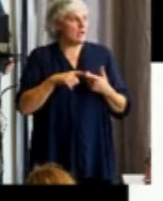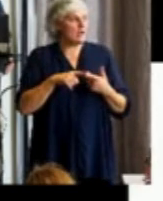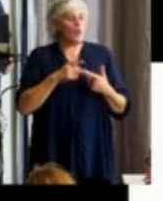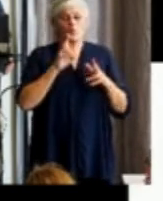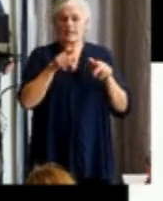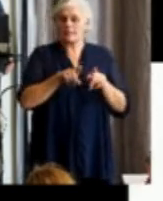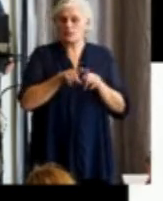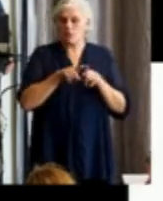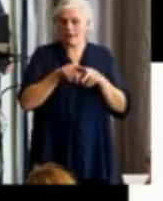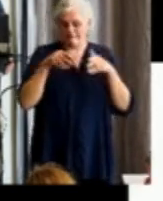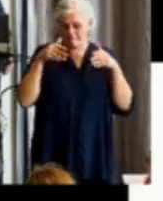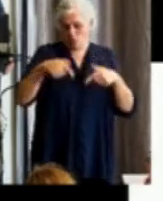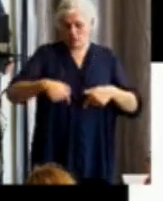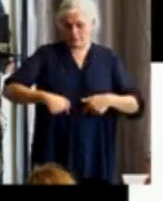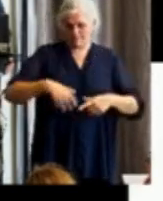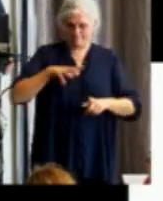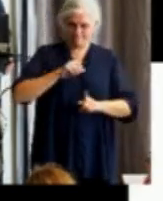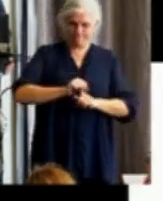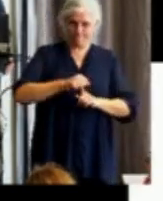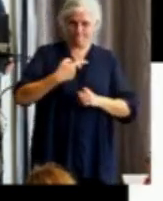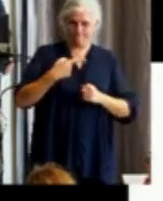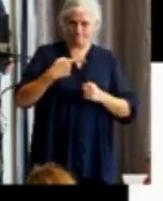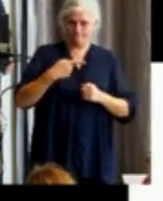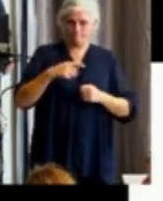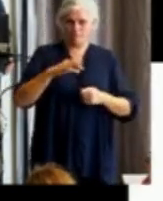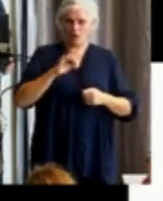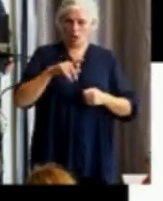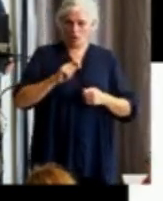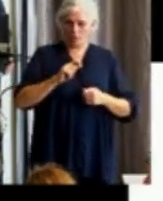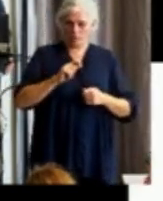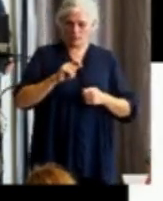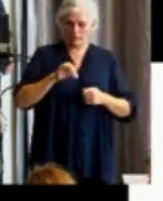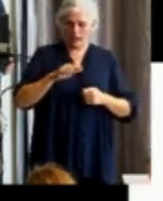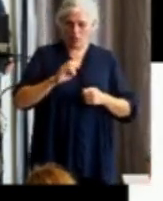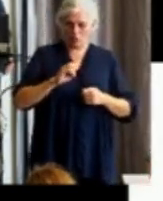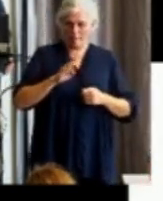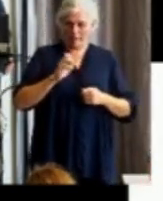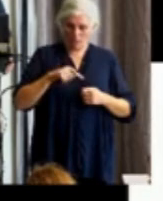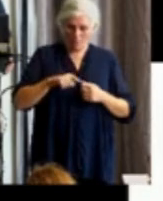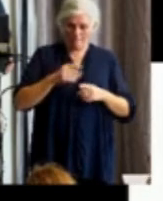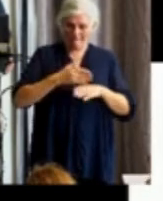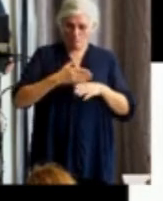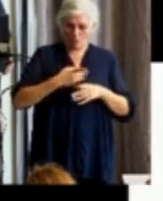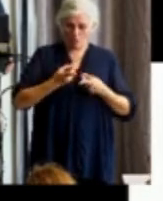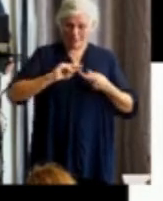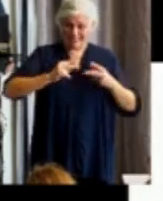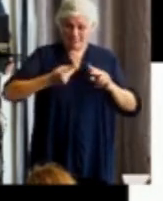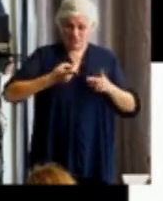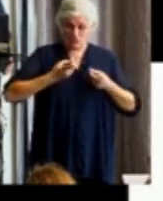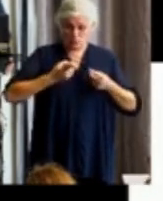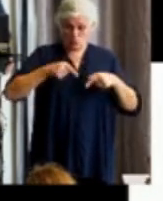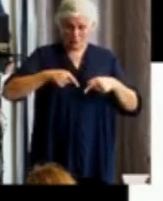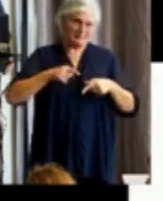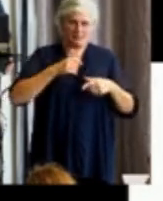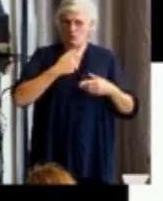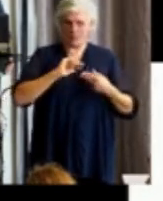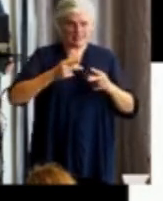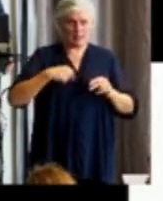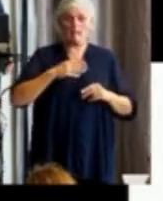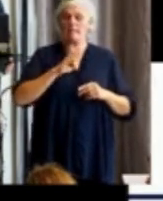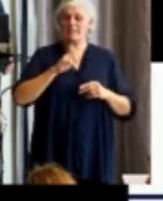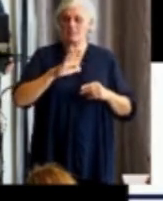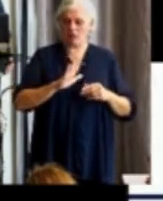but we can also characterize the gut microbiome in terms of the functions that those those bacteria carry.